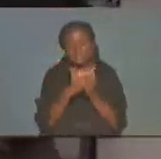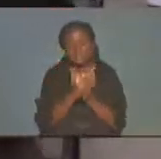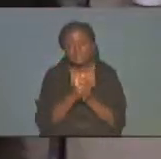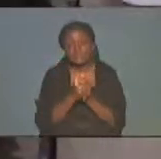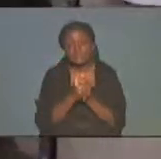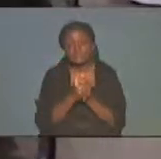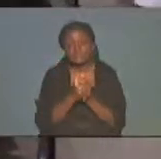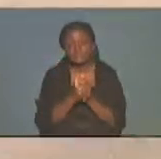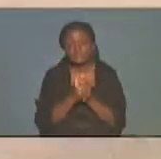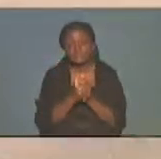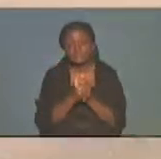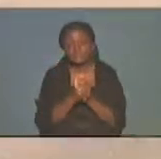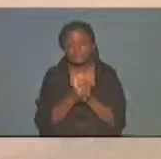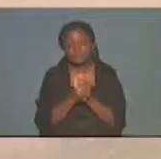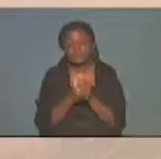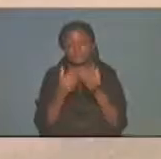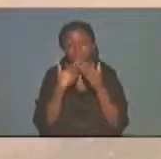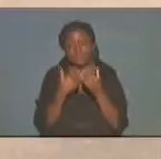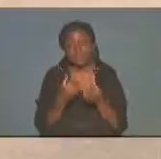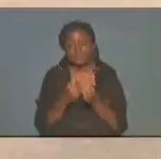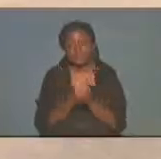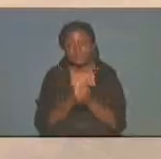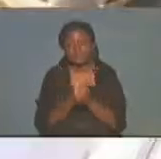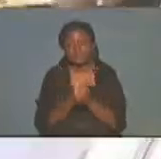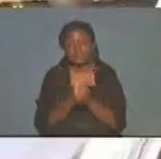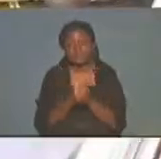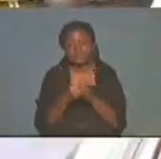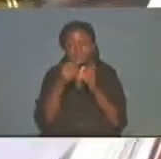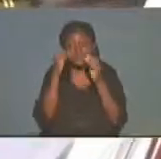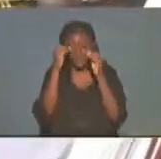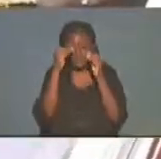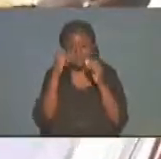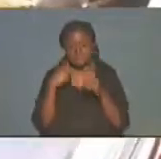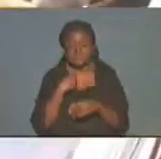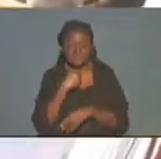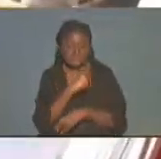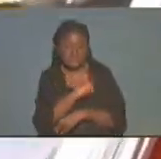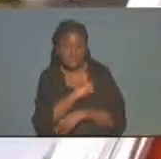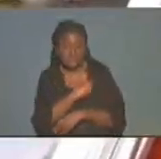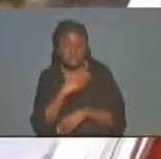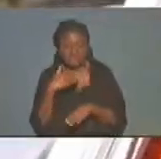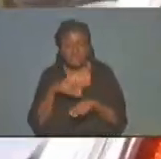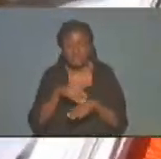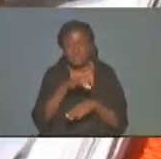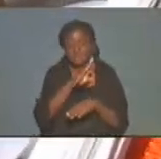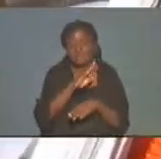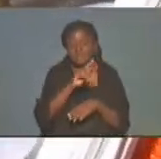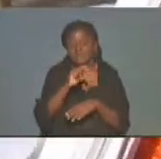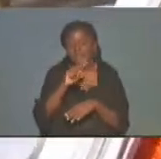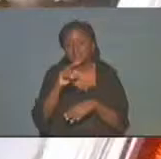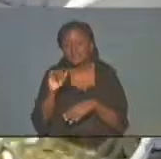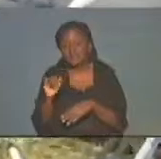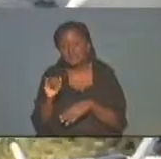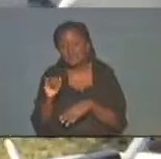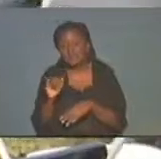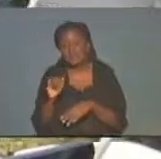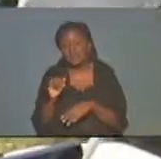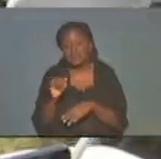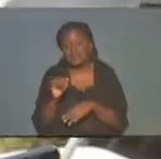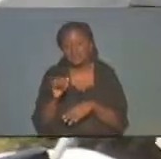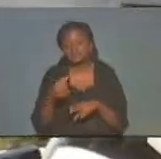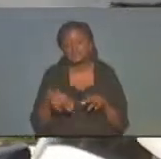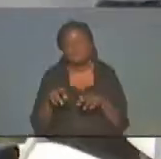Makushla, back to you. Oh, thanks, LaDawn. Faculty and staff at Bahamas Technical and Vocational Institute, meantime, mounting